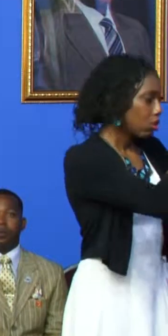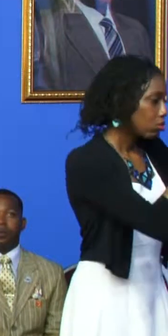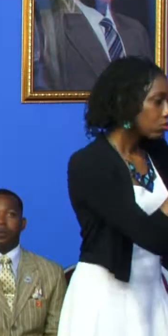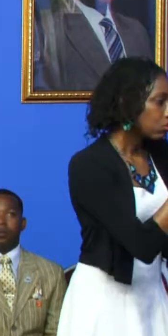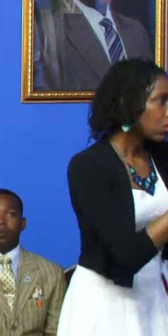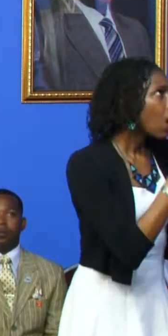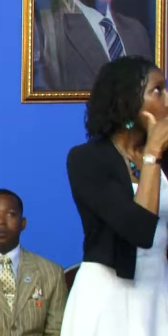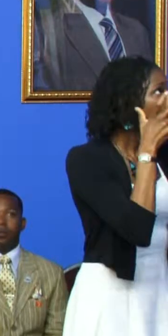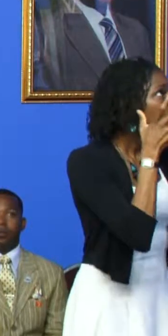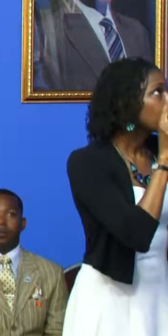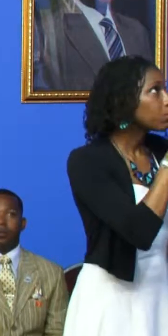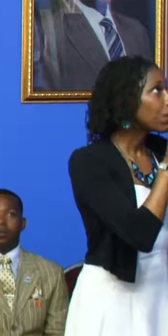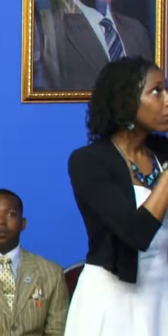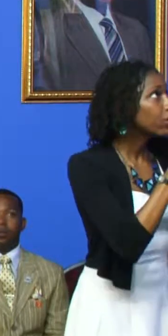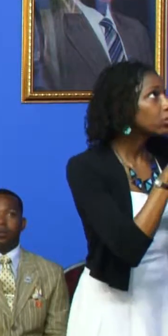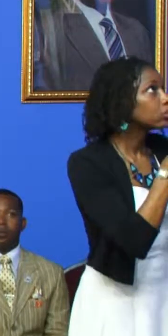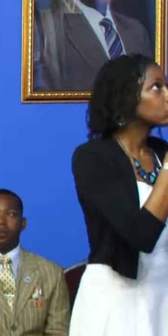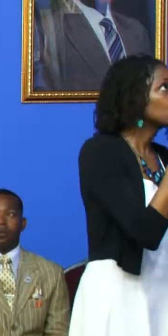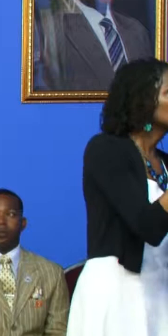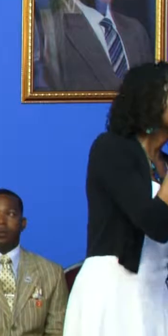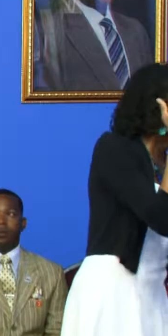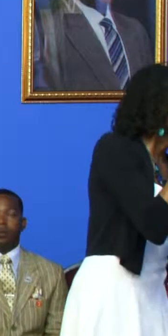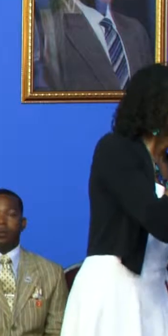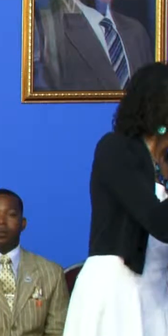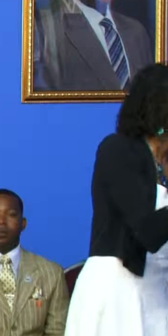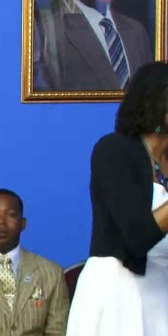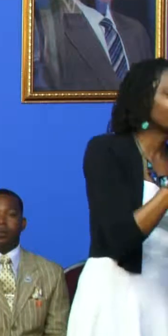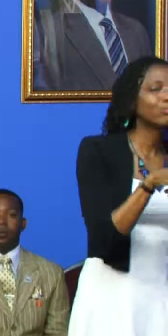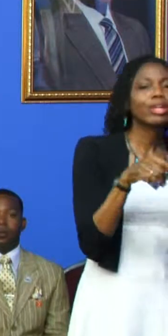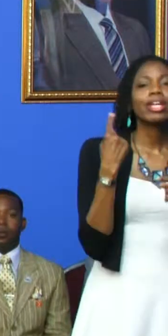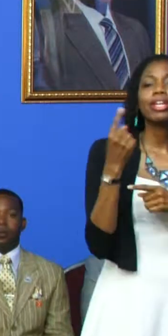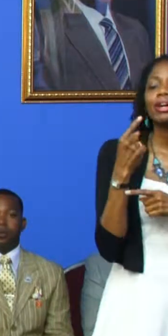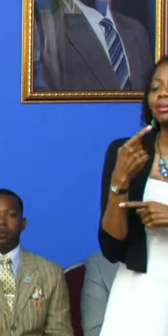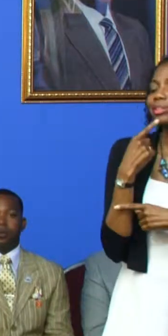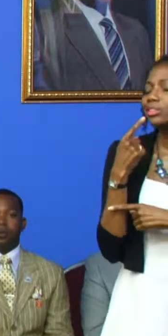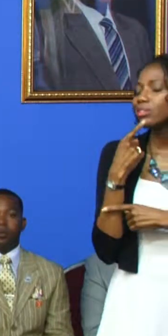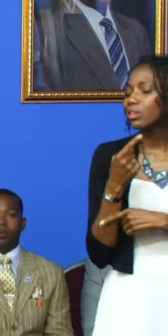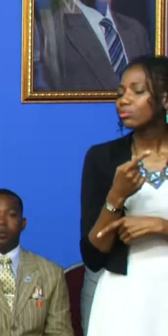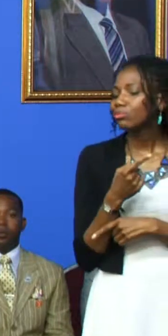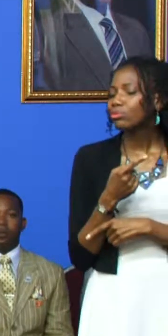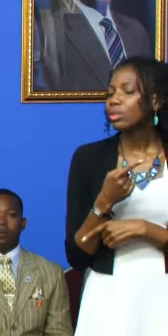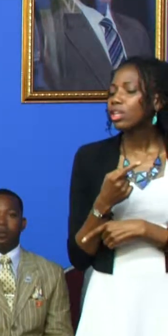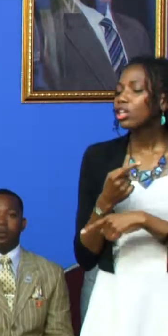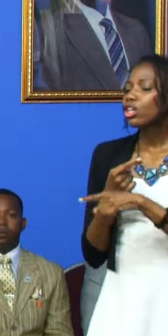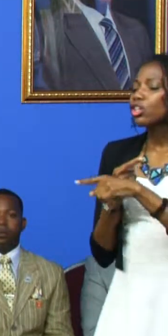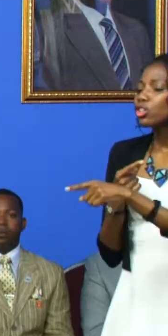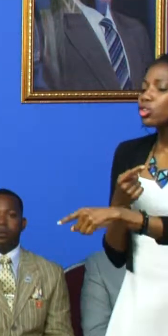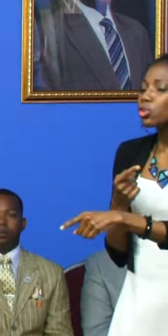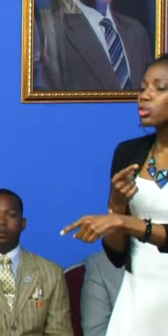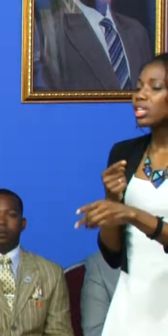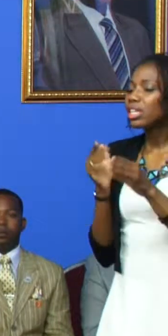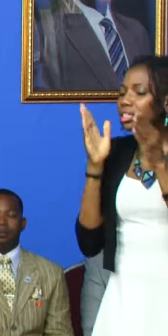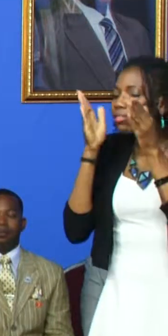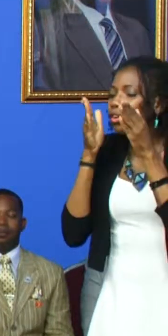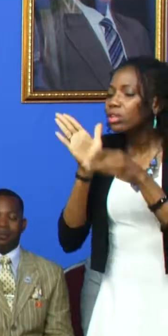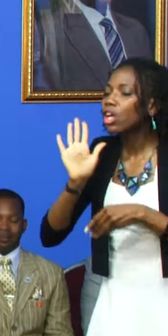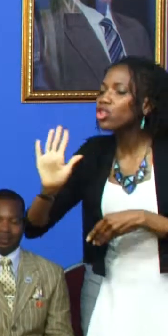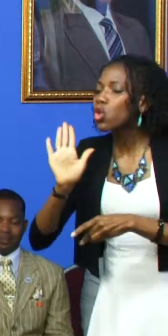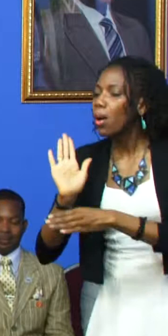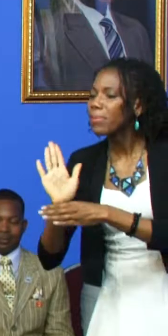Mr. Brown, did you hear about this? And he'd always say to me, mind your business.